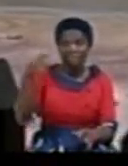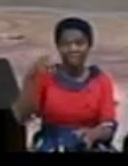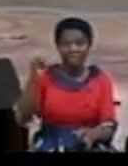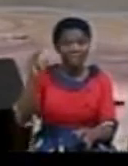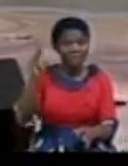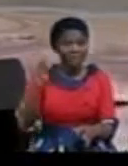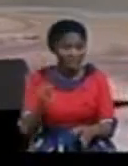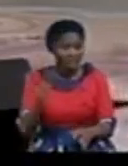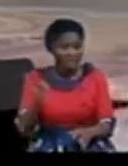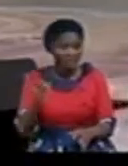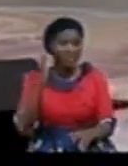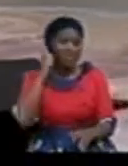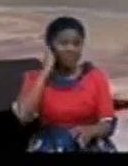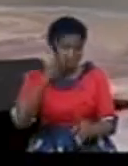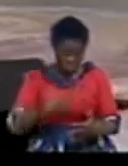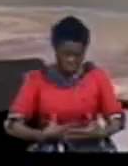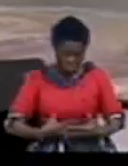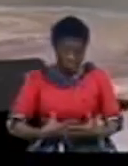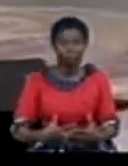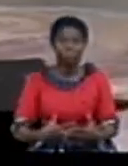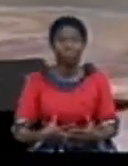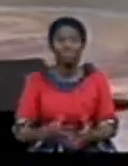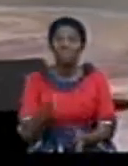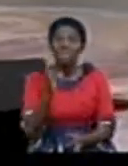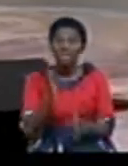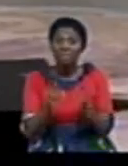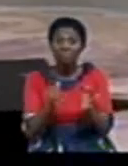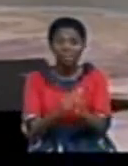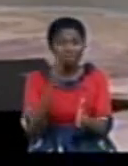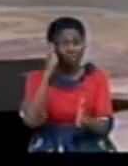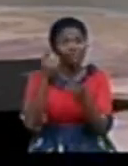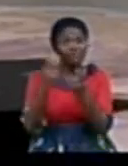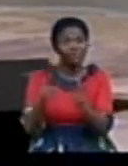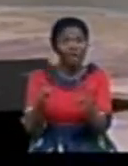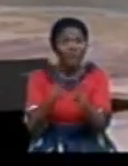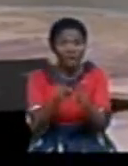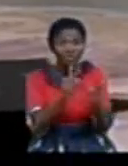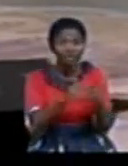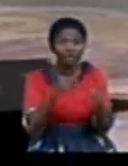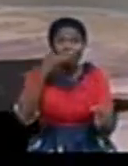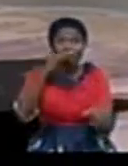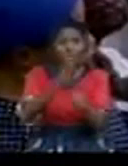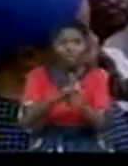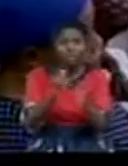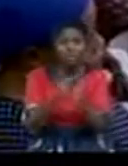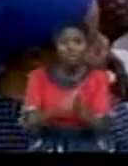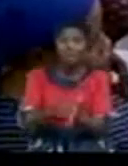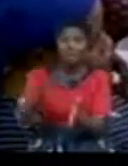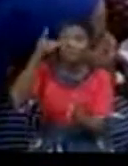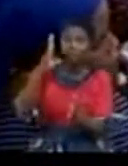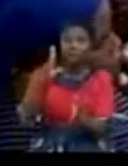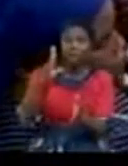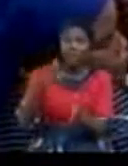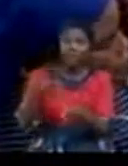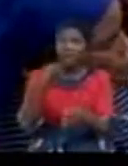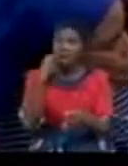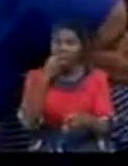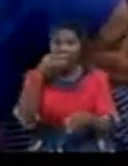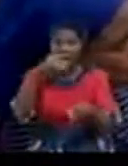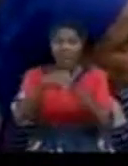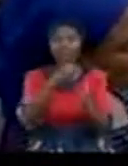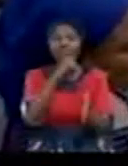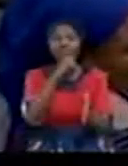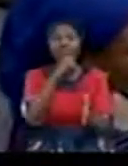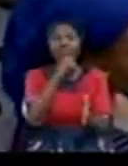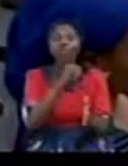that could happen, according to the promise God gave in the Old Testament,